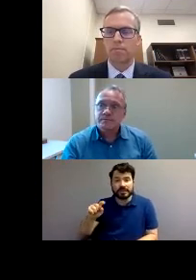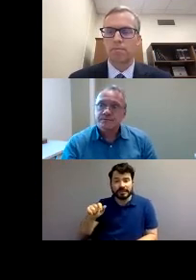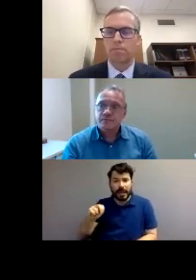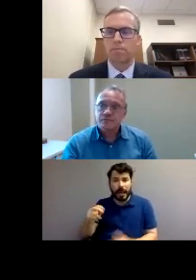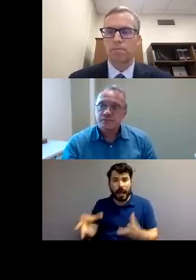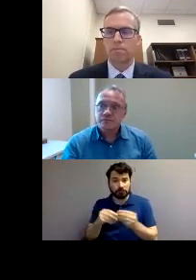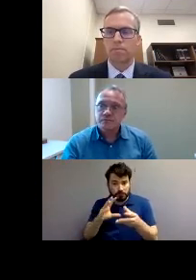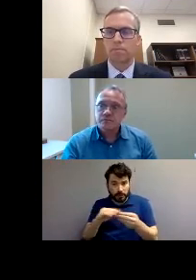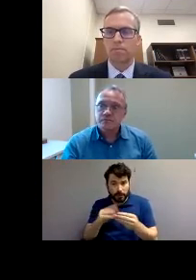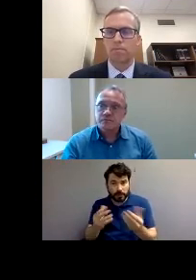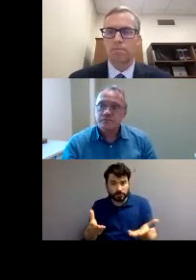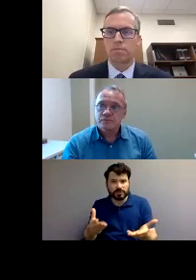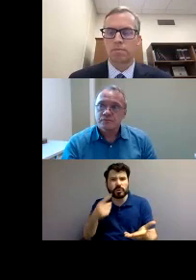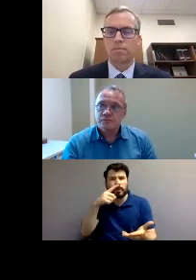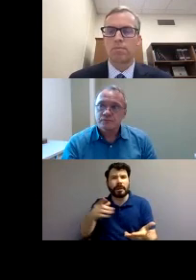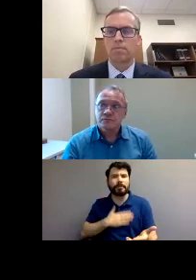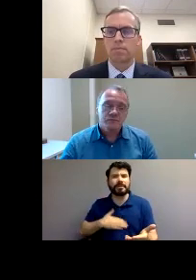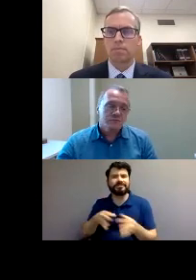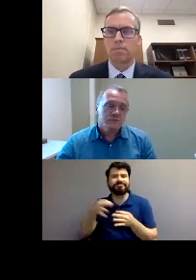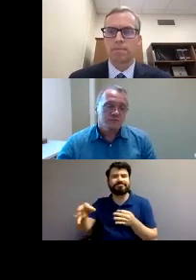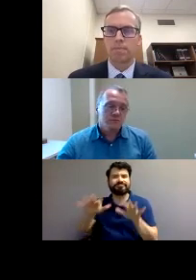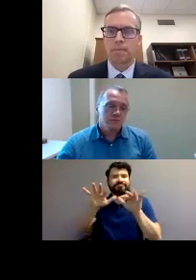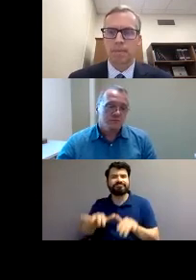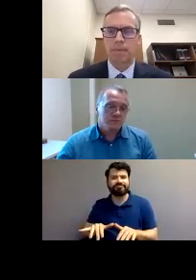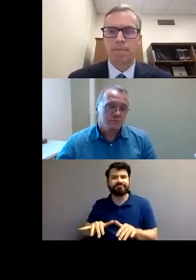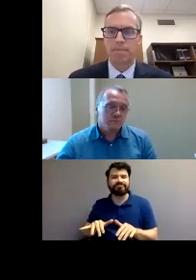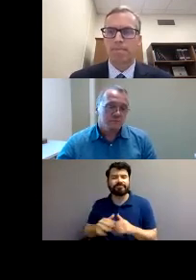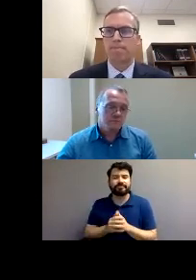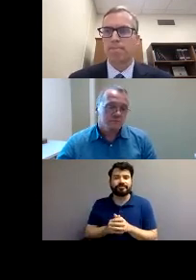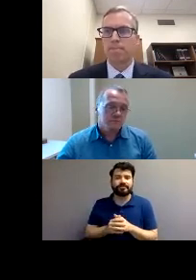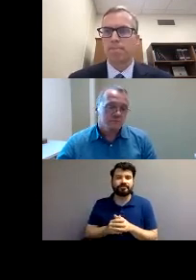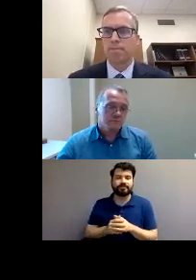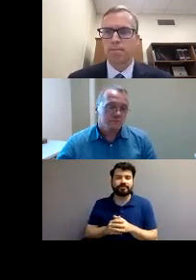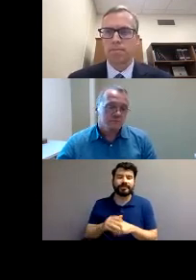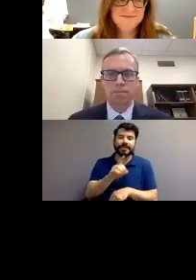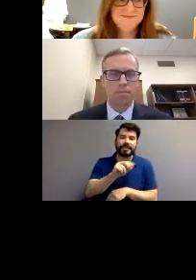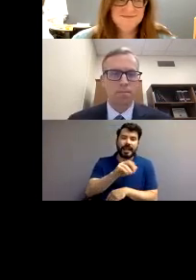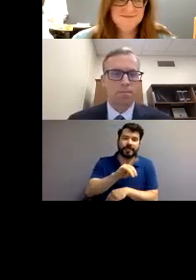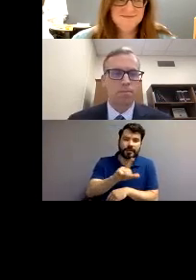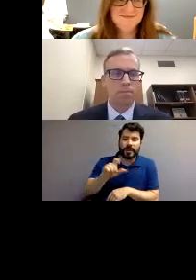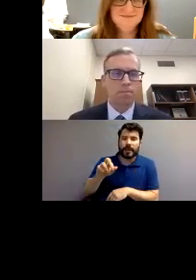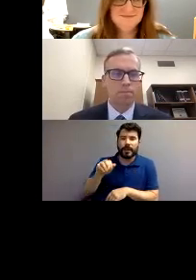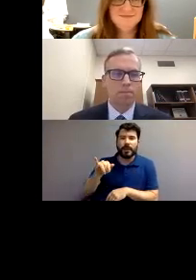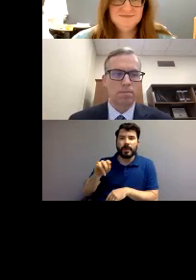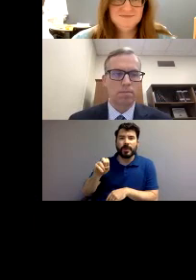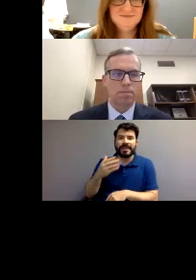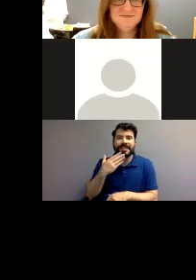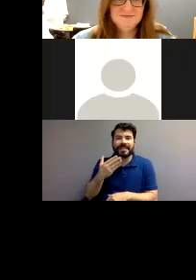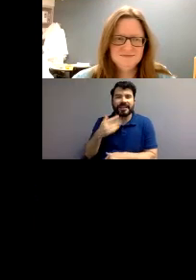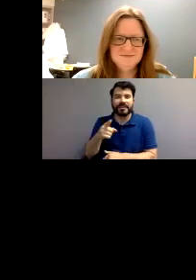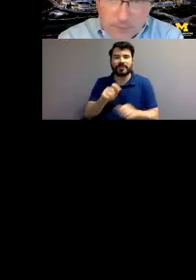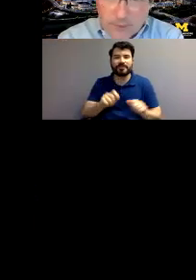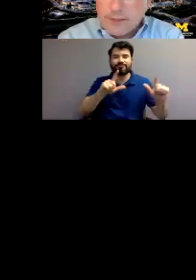we can do that in the written FAQ. So David, Lorraine, thank you both for popping in for that